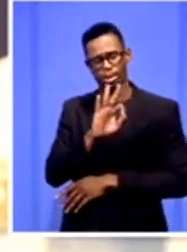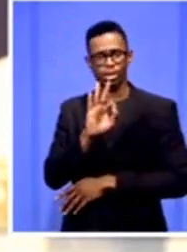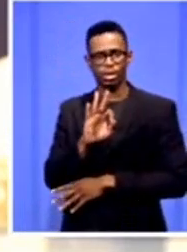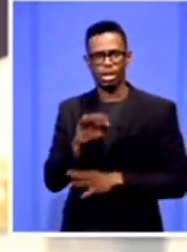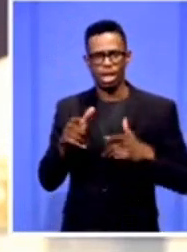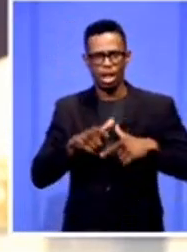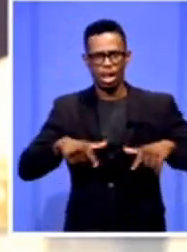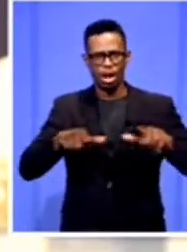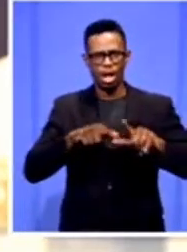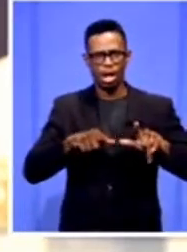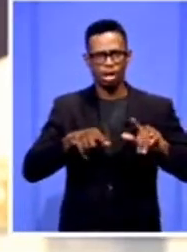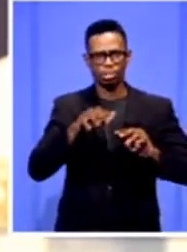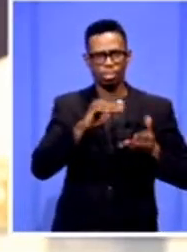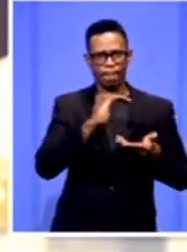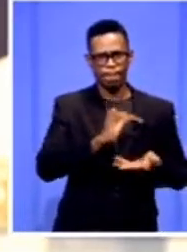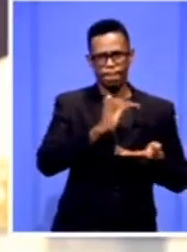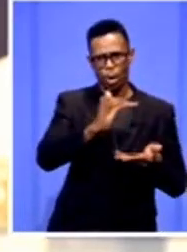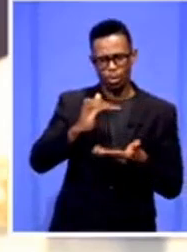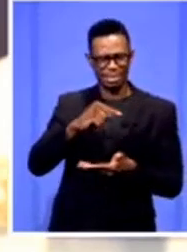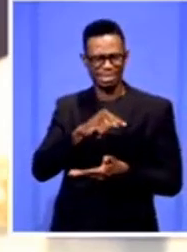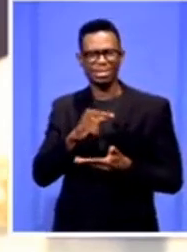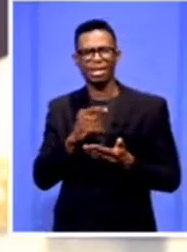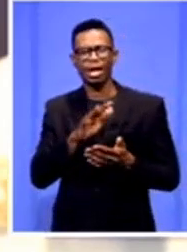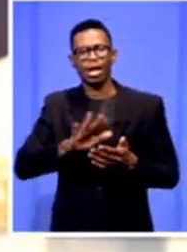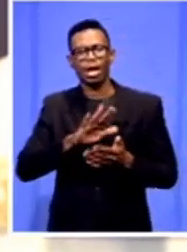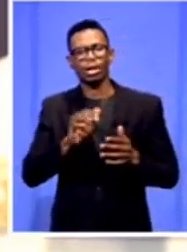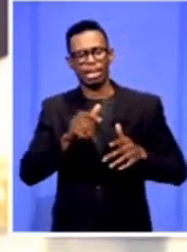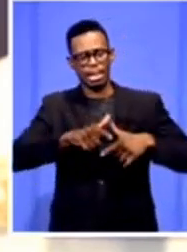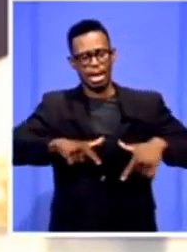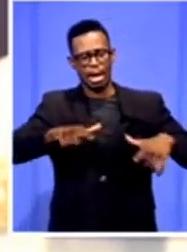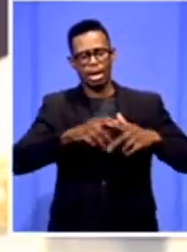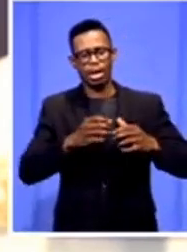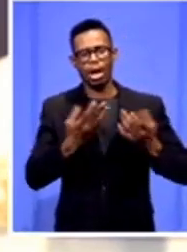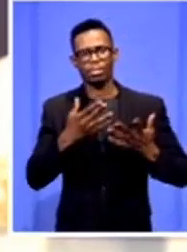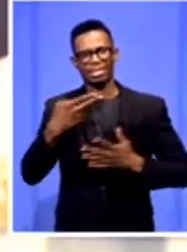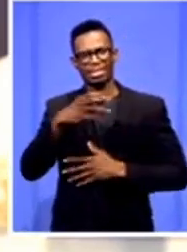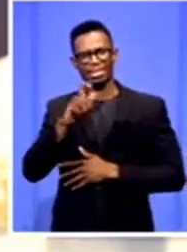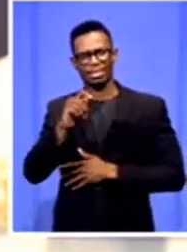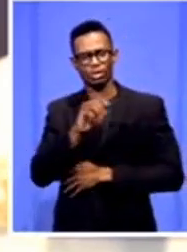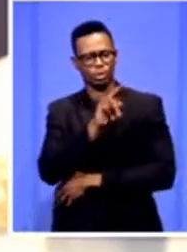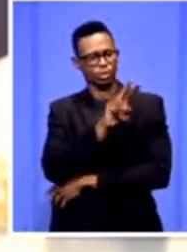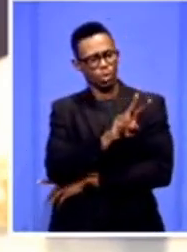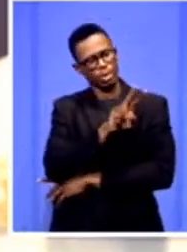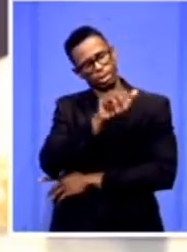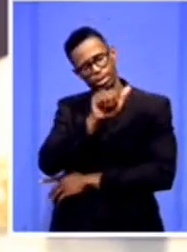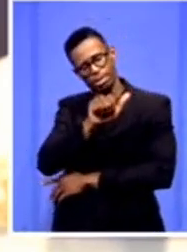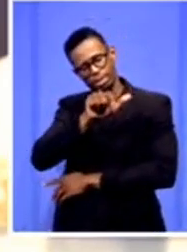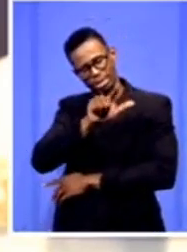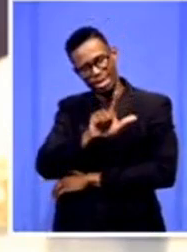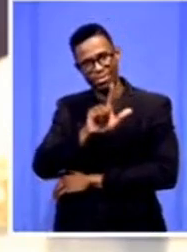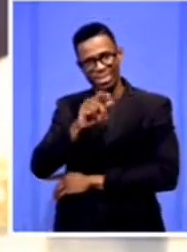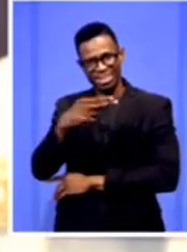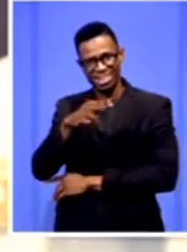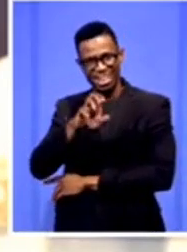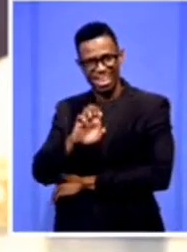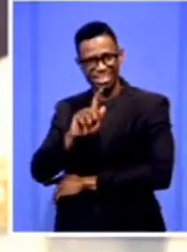267 hectares of land available. Our world is perishing because of climate